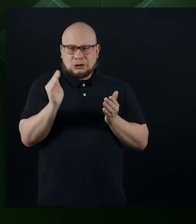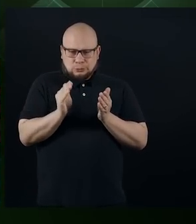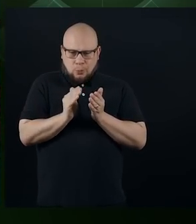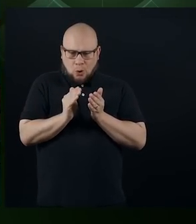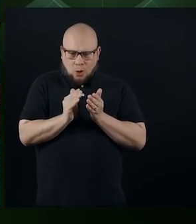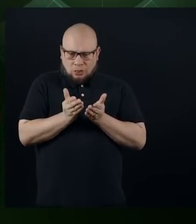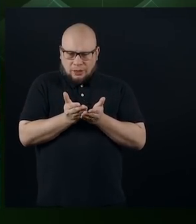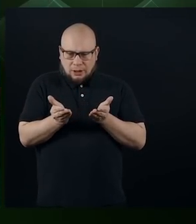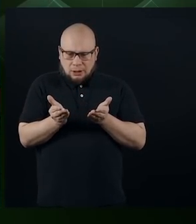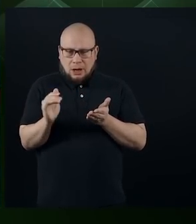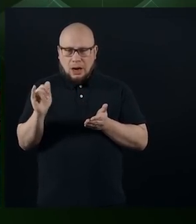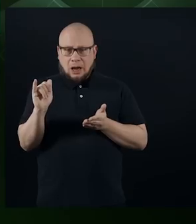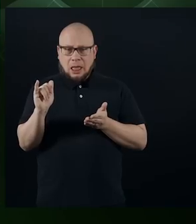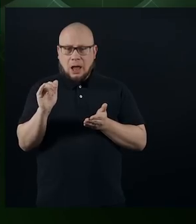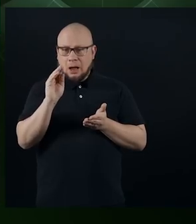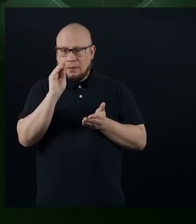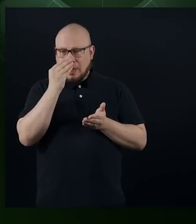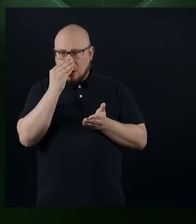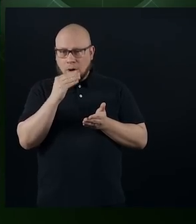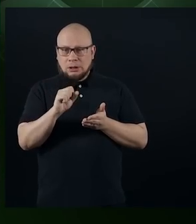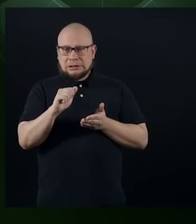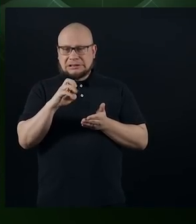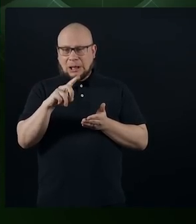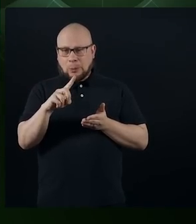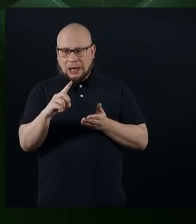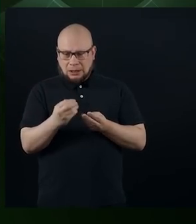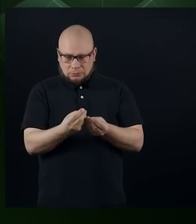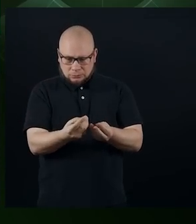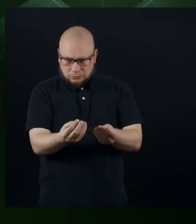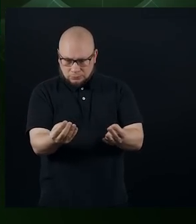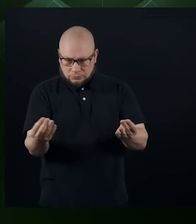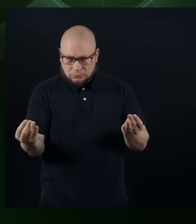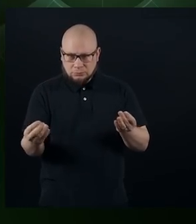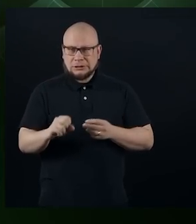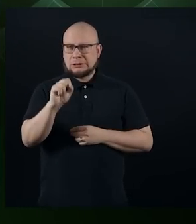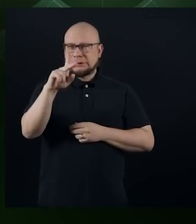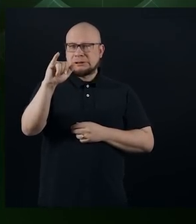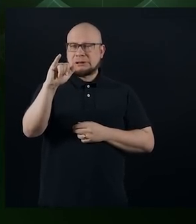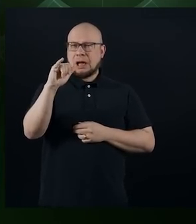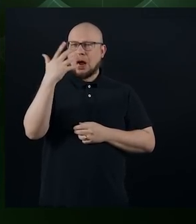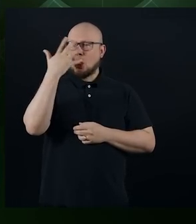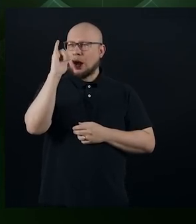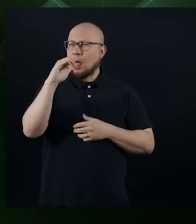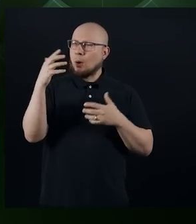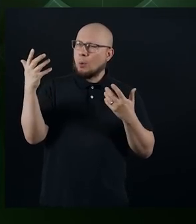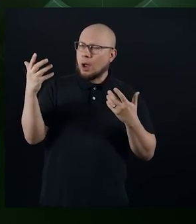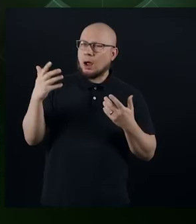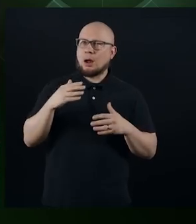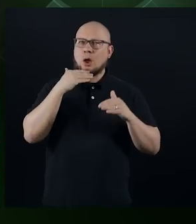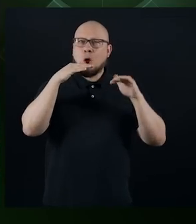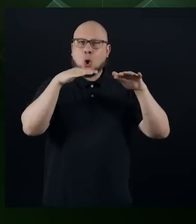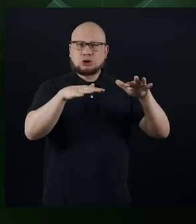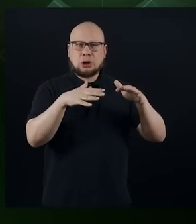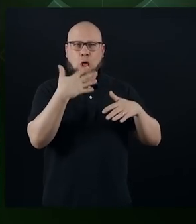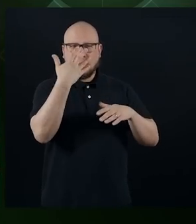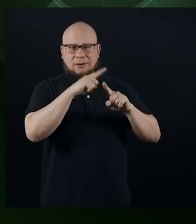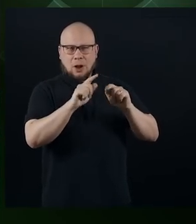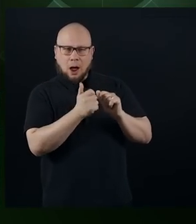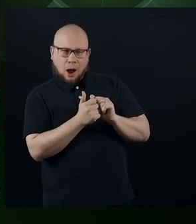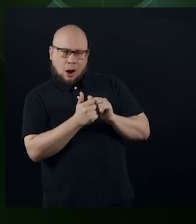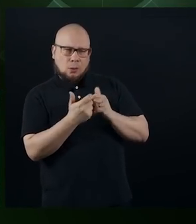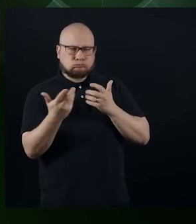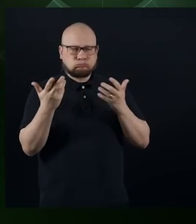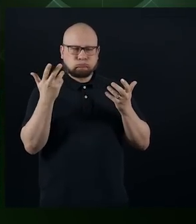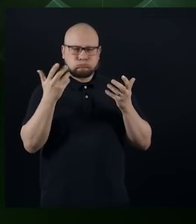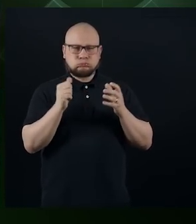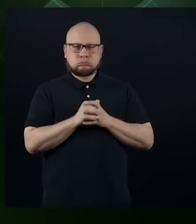objects, even things like flora and the sky and the sea. What would this look like? I was quite taking a look